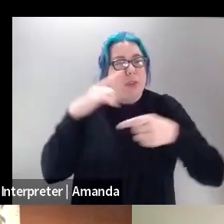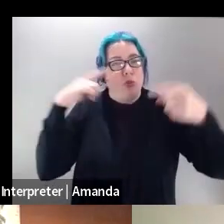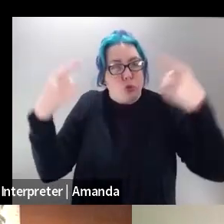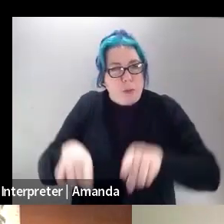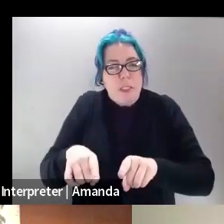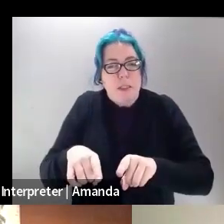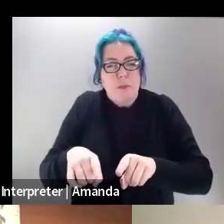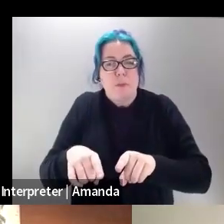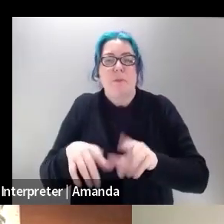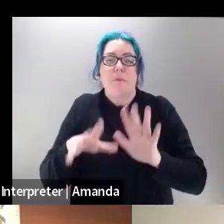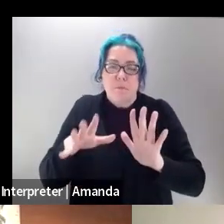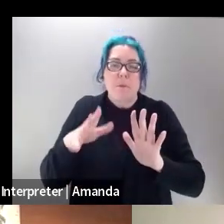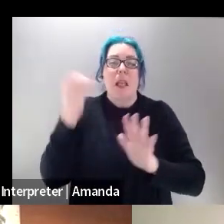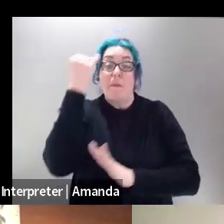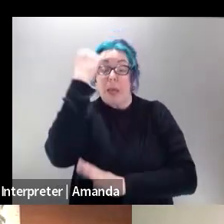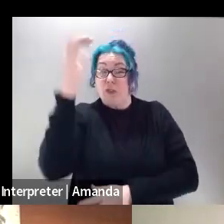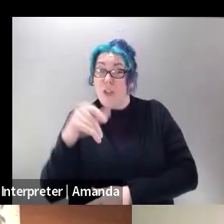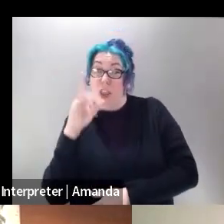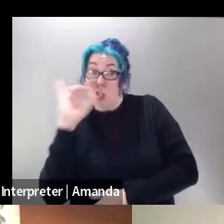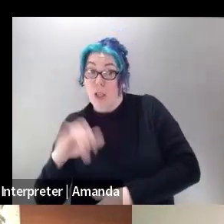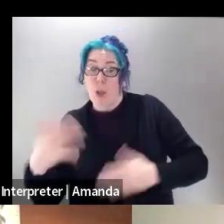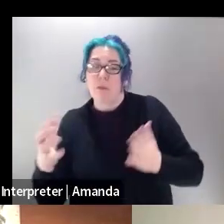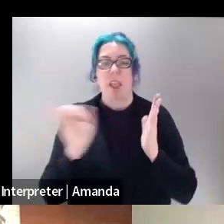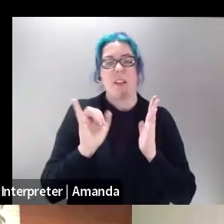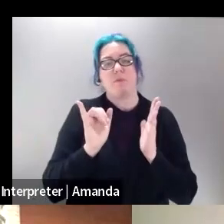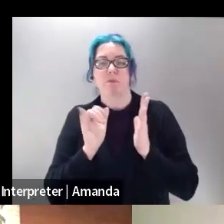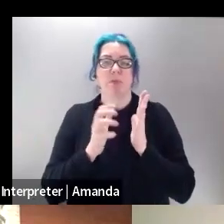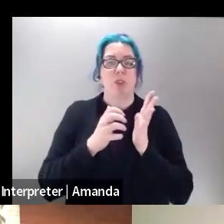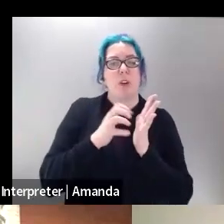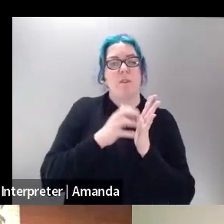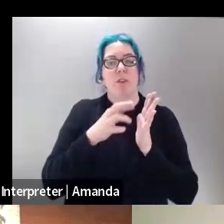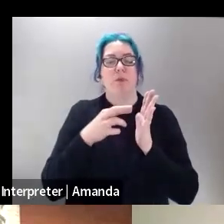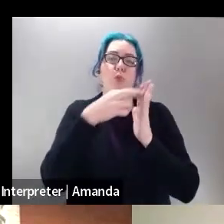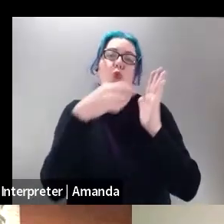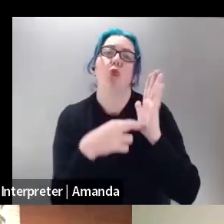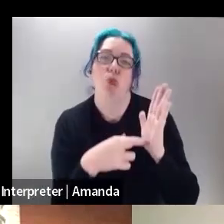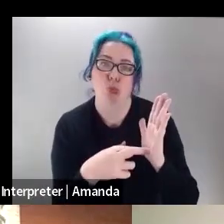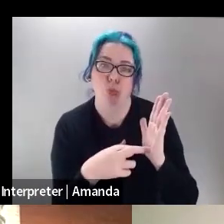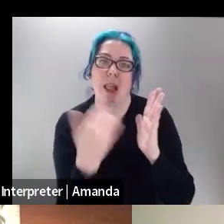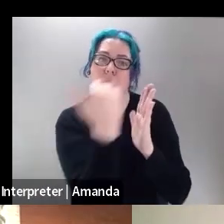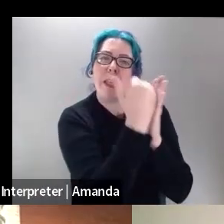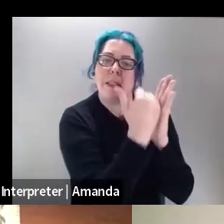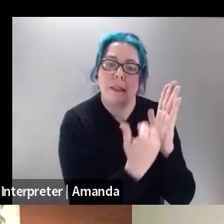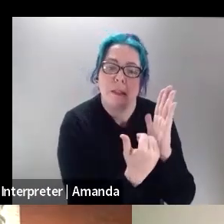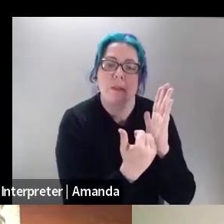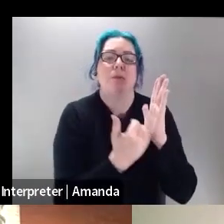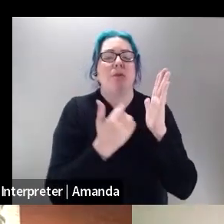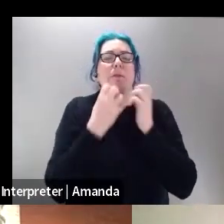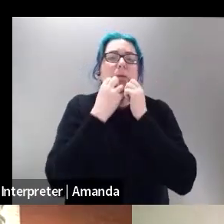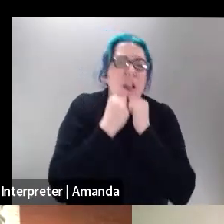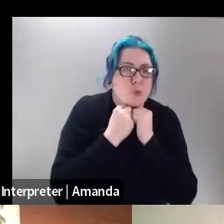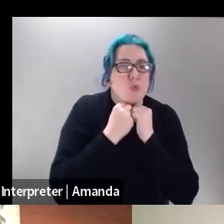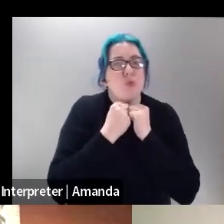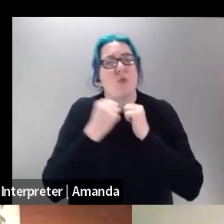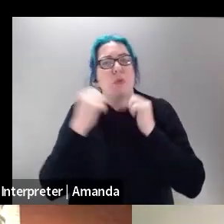of values and precepts for the process, generated at least in part by the working team during one of the